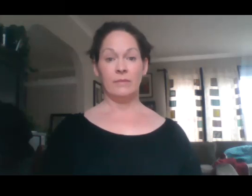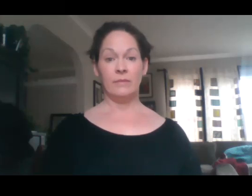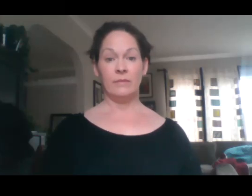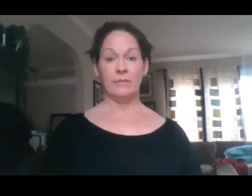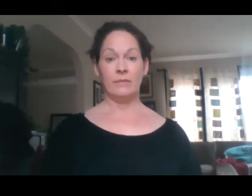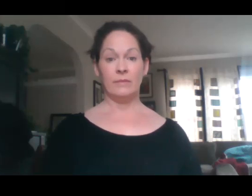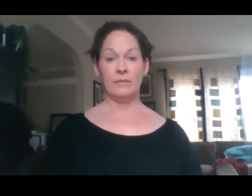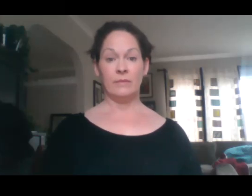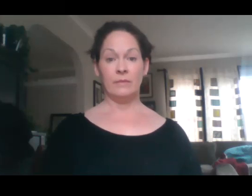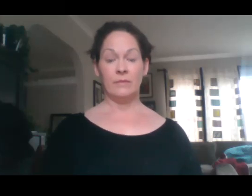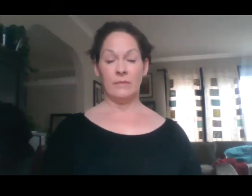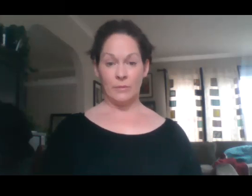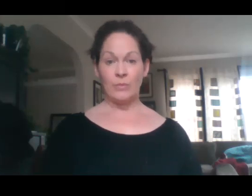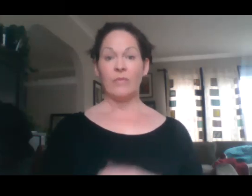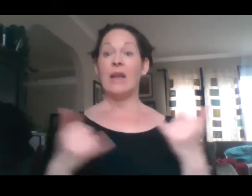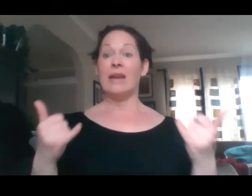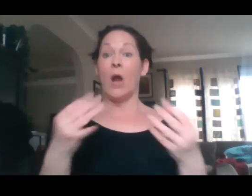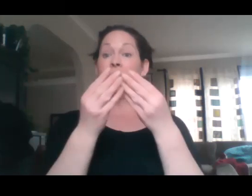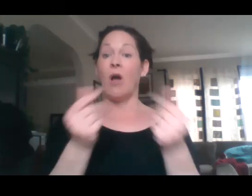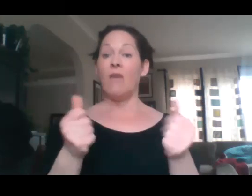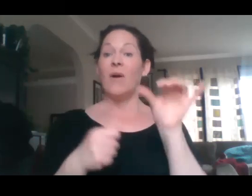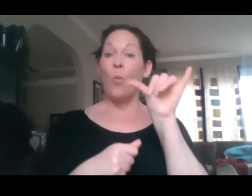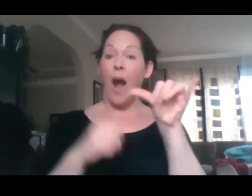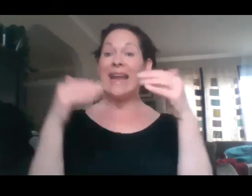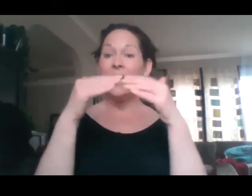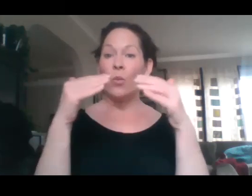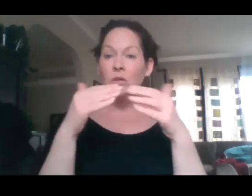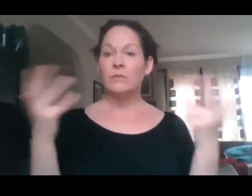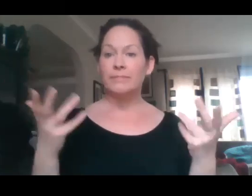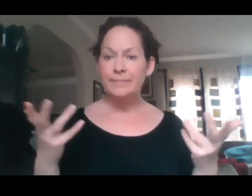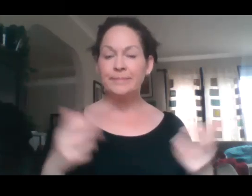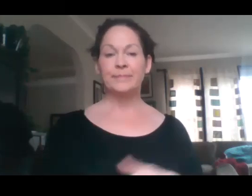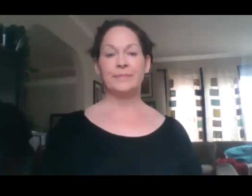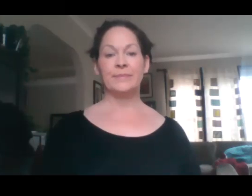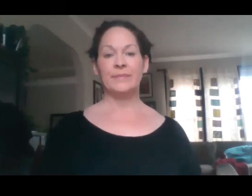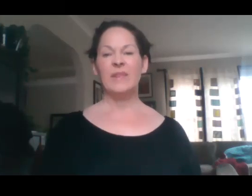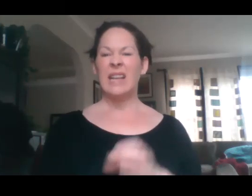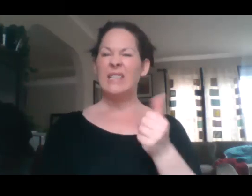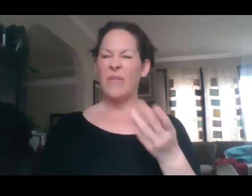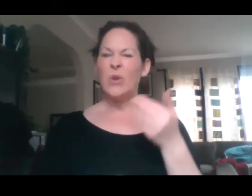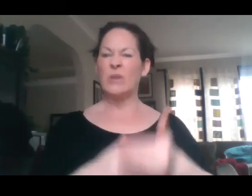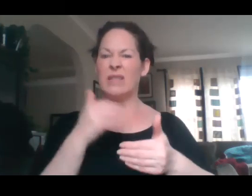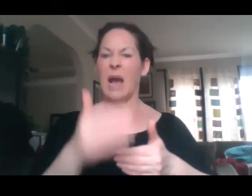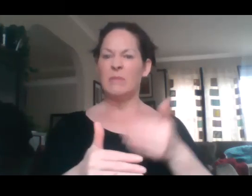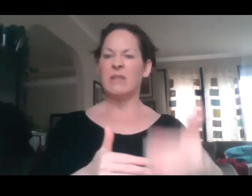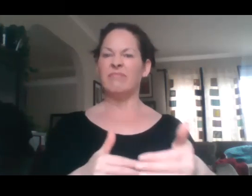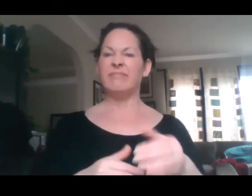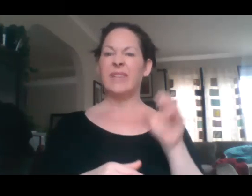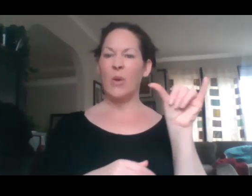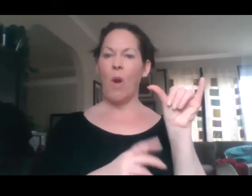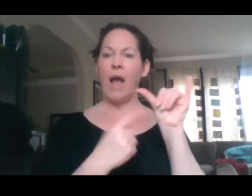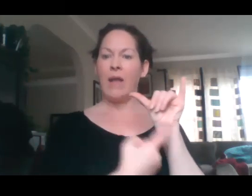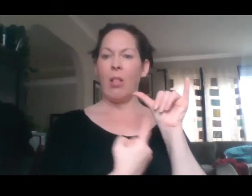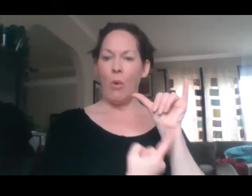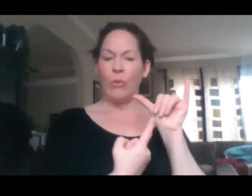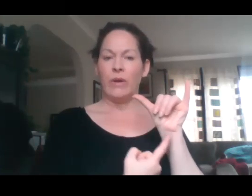equals 2y plus 1. Now solving for y here takes a little bit. Rational functions take a little bit to